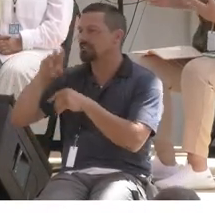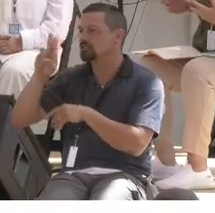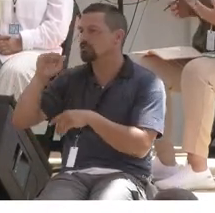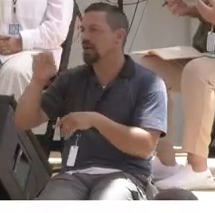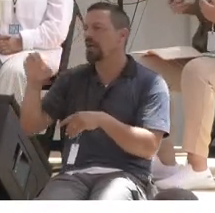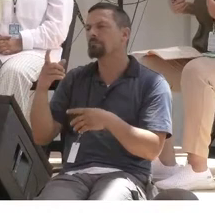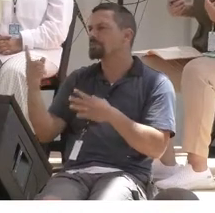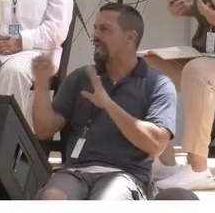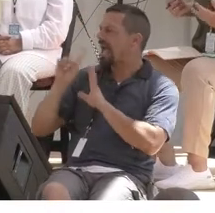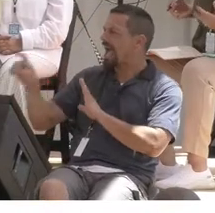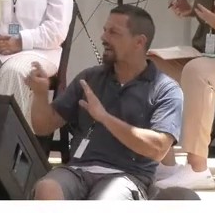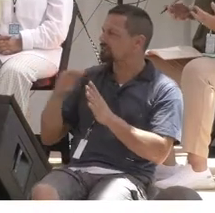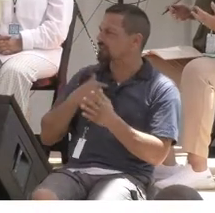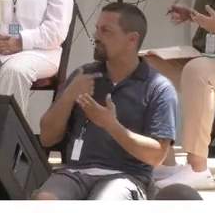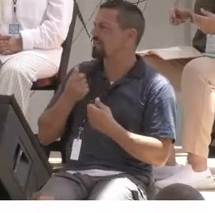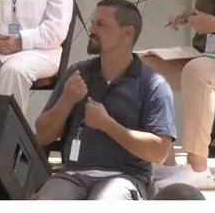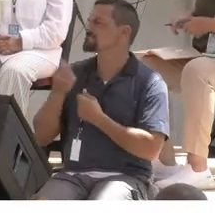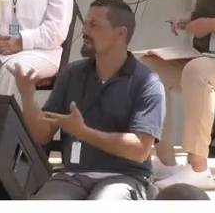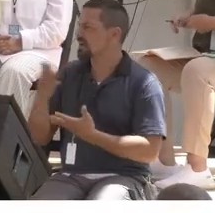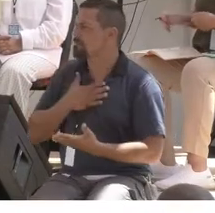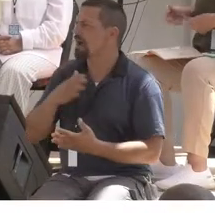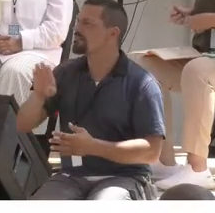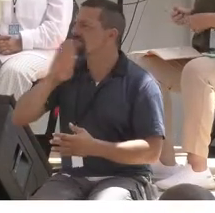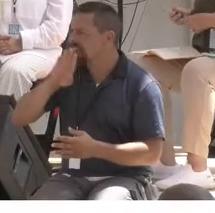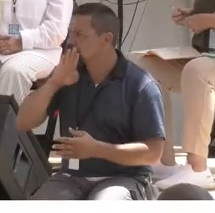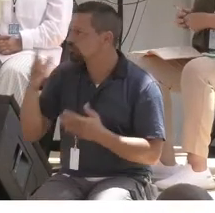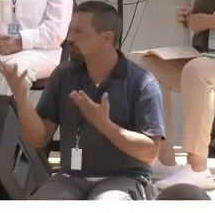Sarah, I'm going to vent my frustration here.